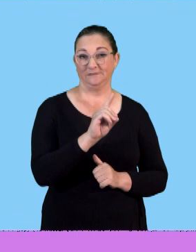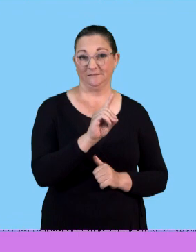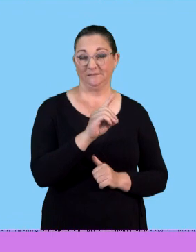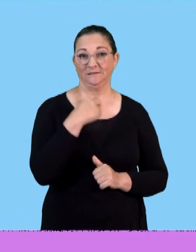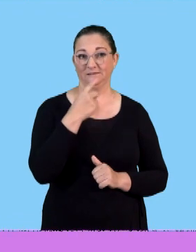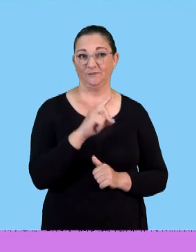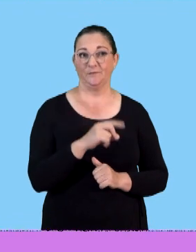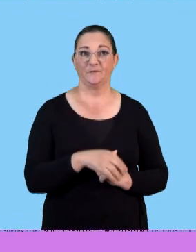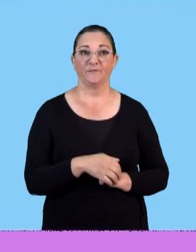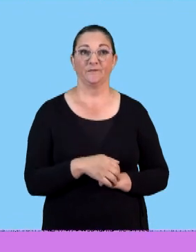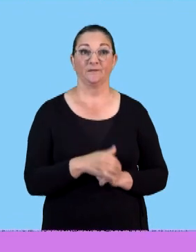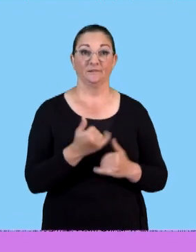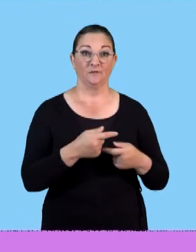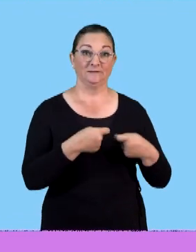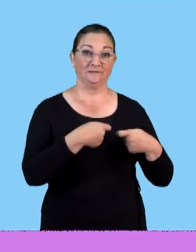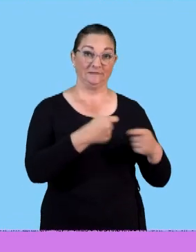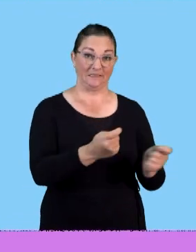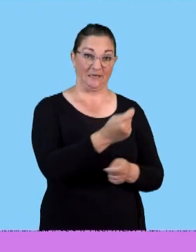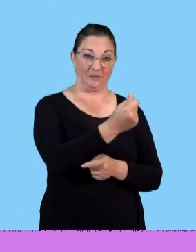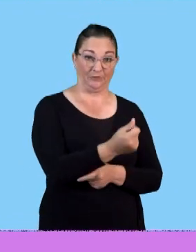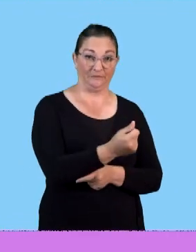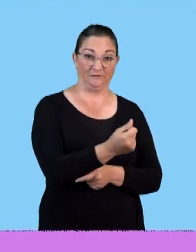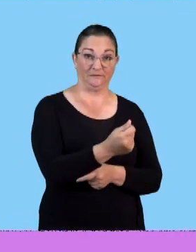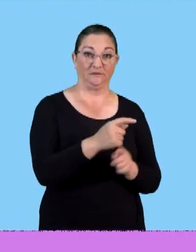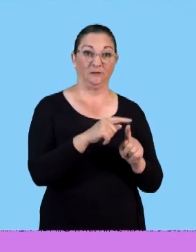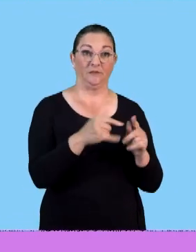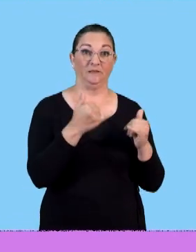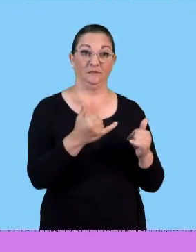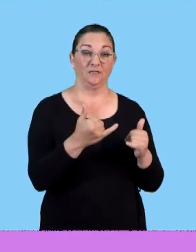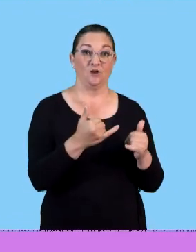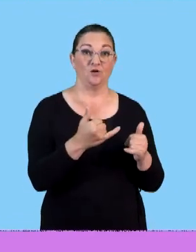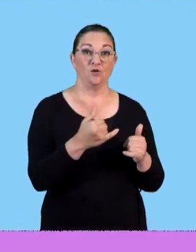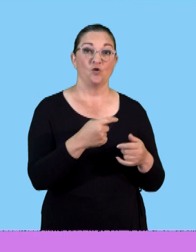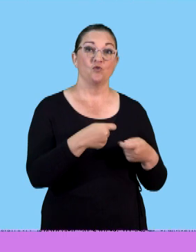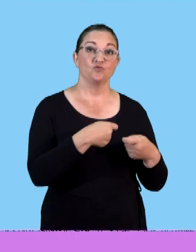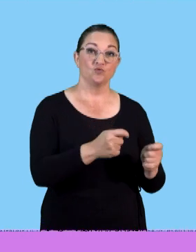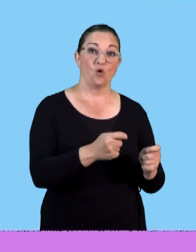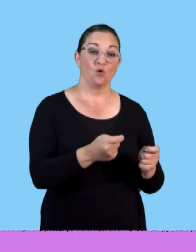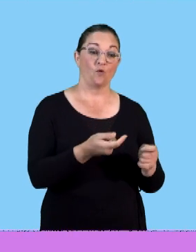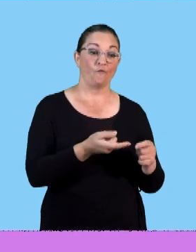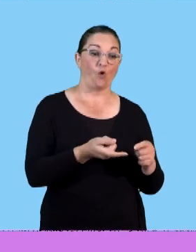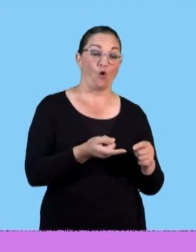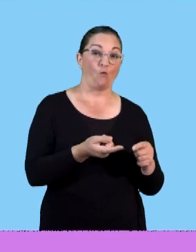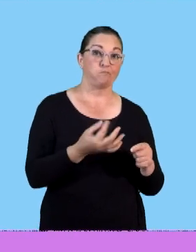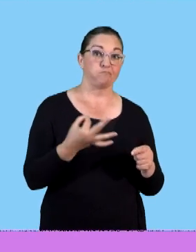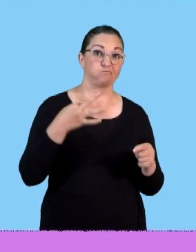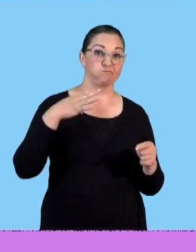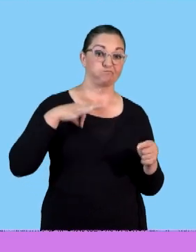number B, it says determine the selling price if the tank was later on sold at a profit